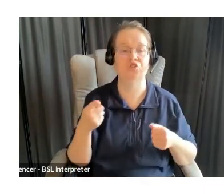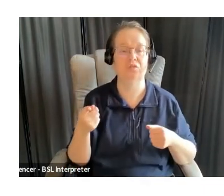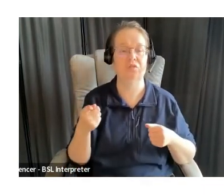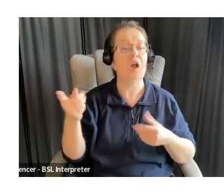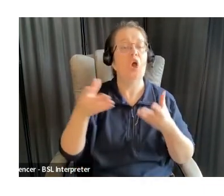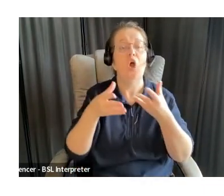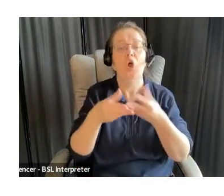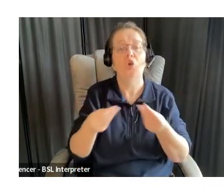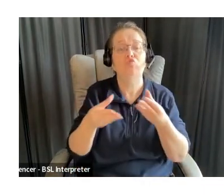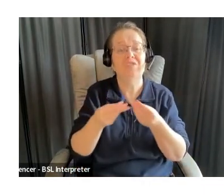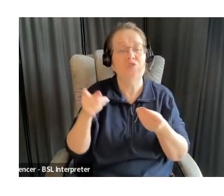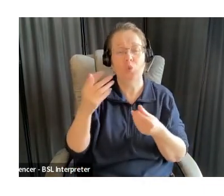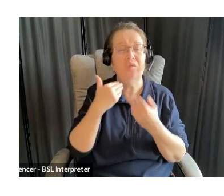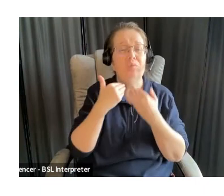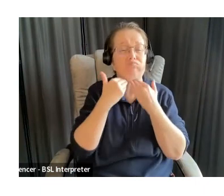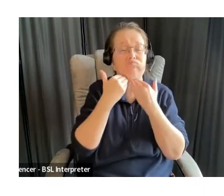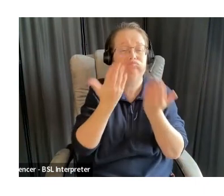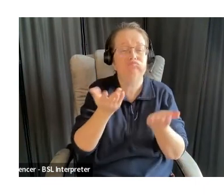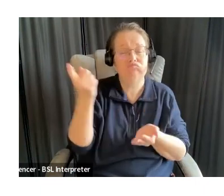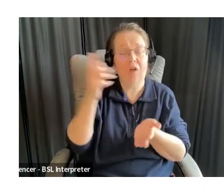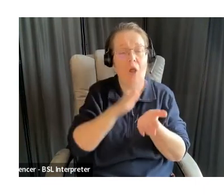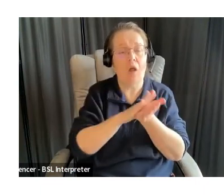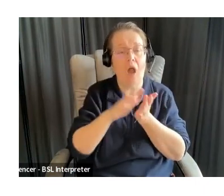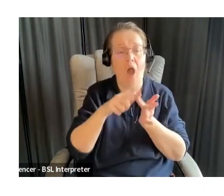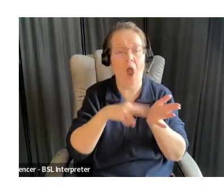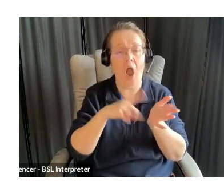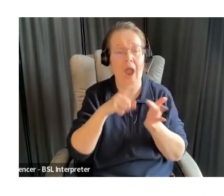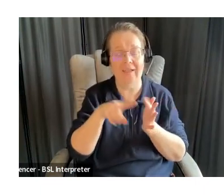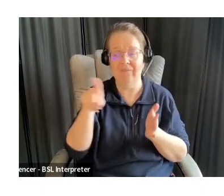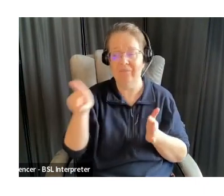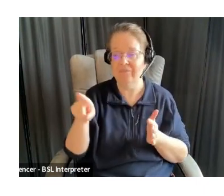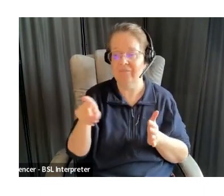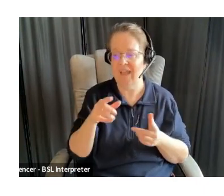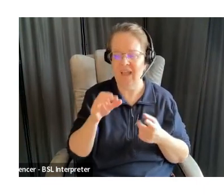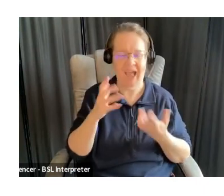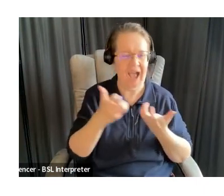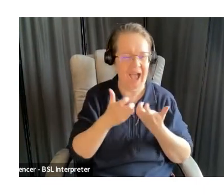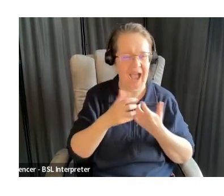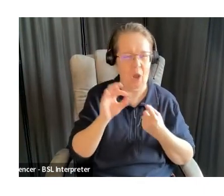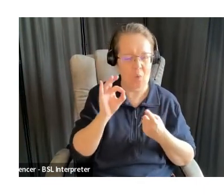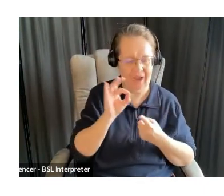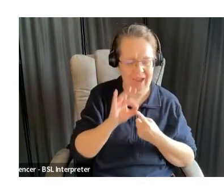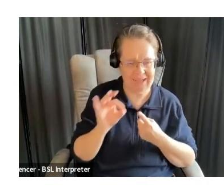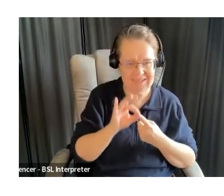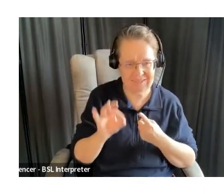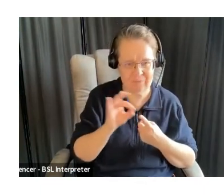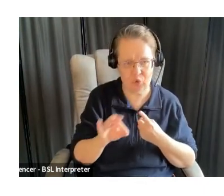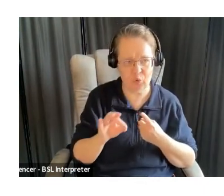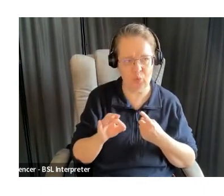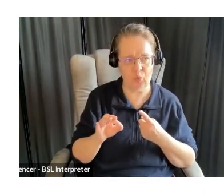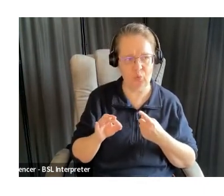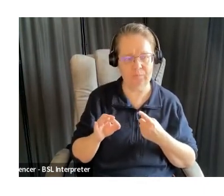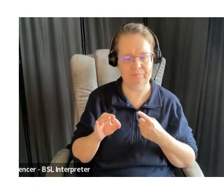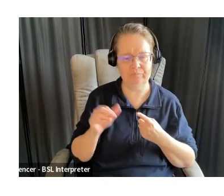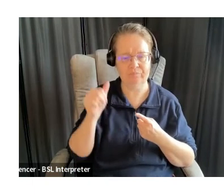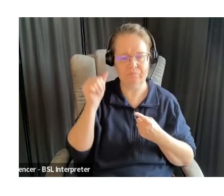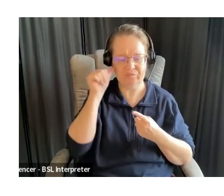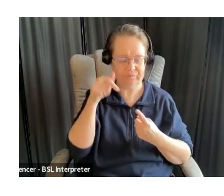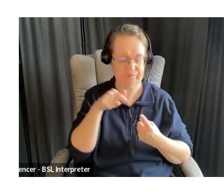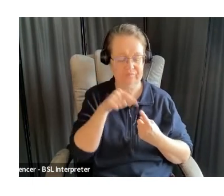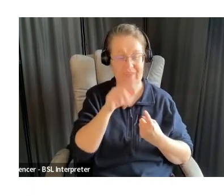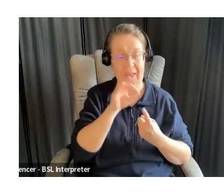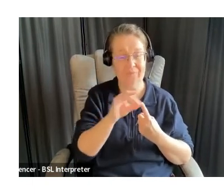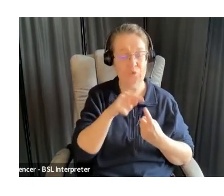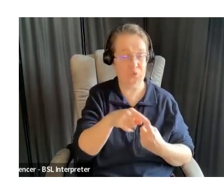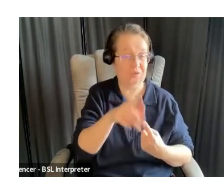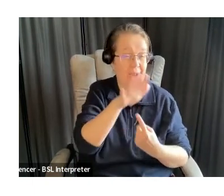of resources on the Hive, lots of resources on interviewing specifically, because we know how important this